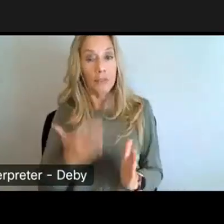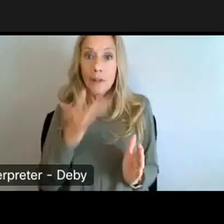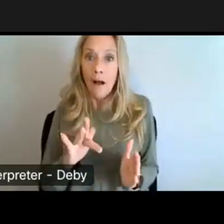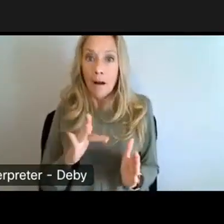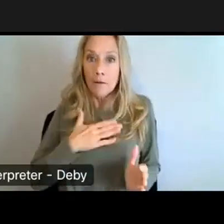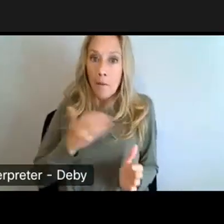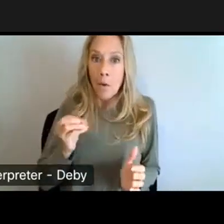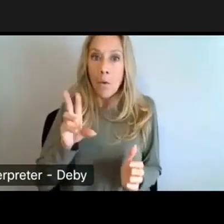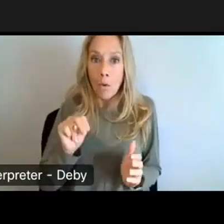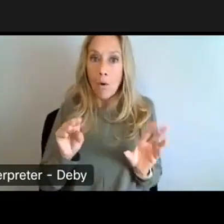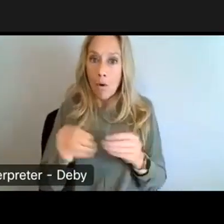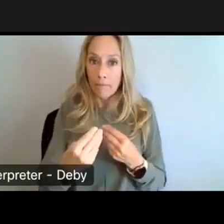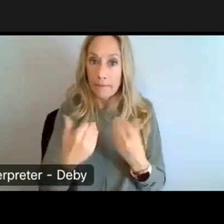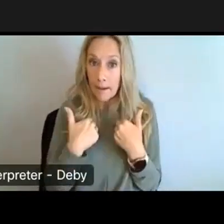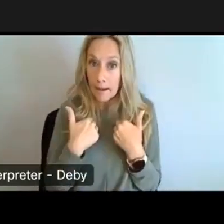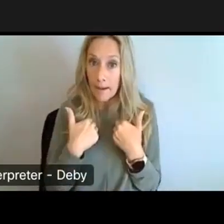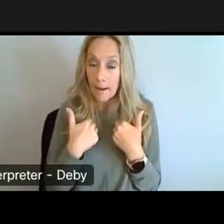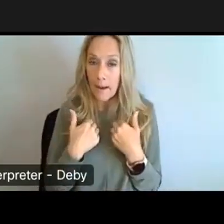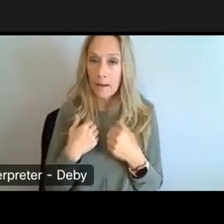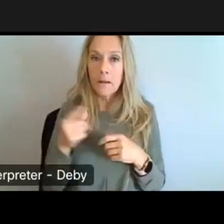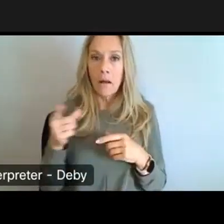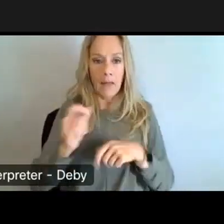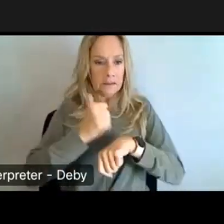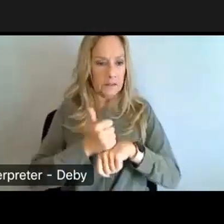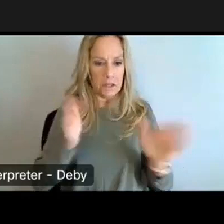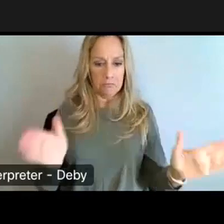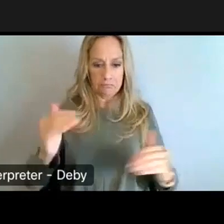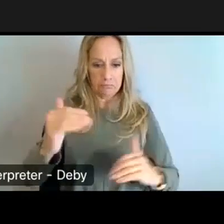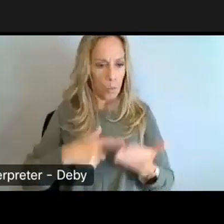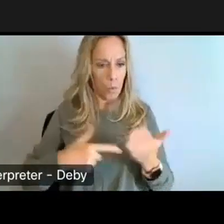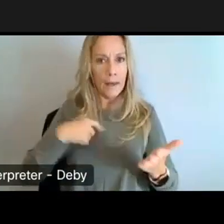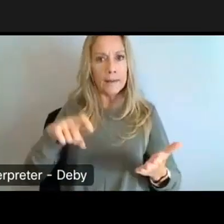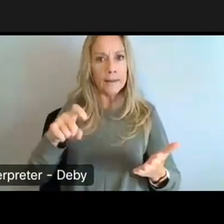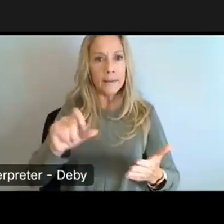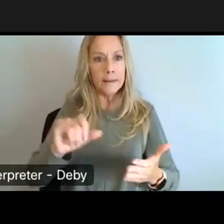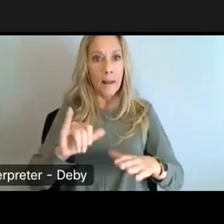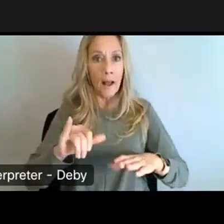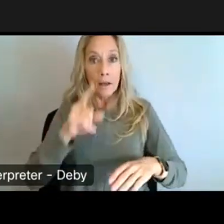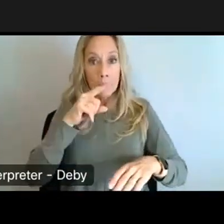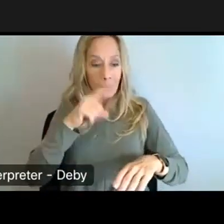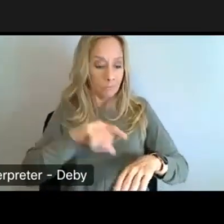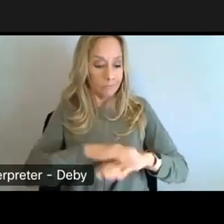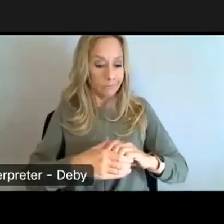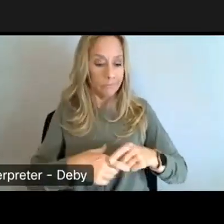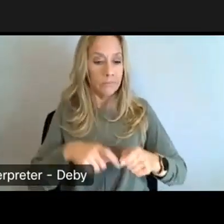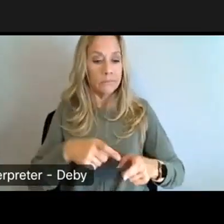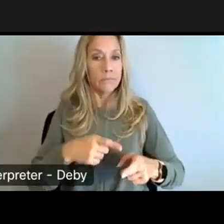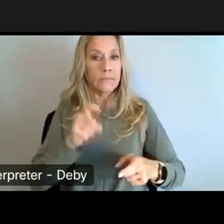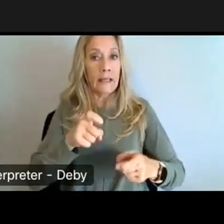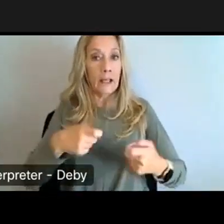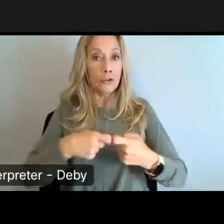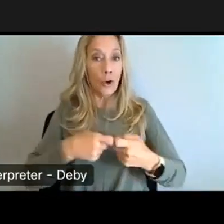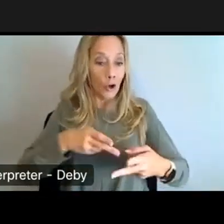office, and they set it up for all my needs. Like, again, prosthetics need to be charged, so I had a charging station